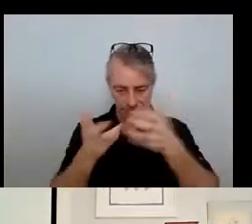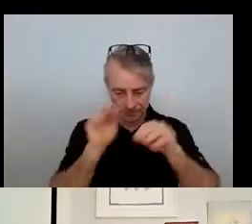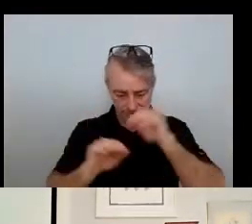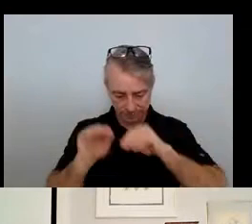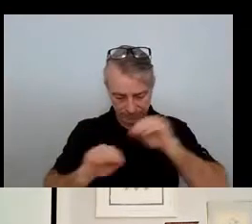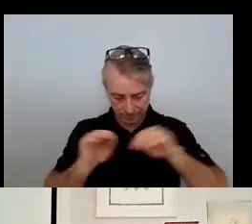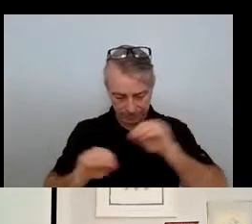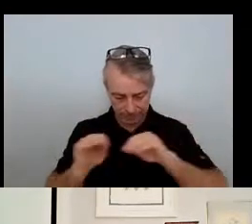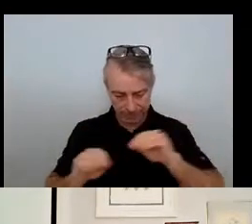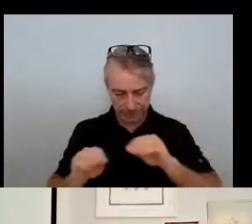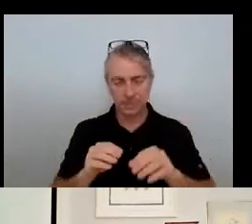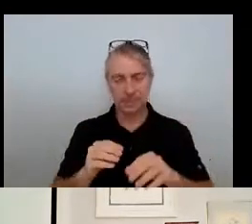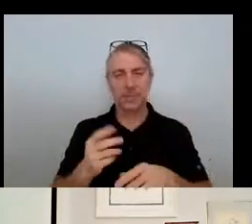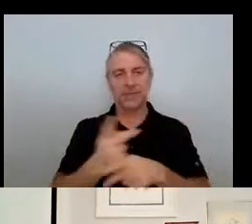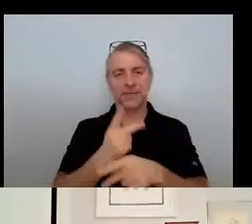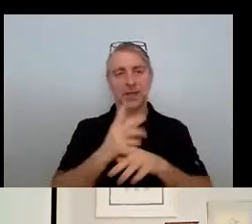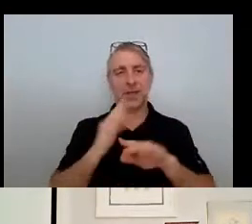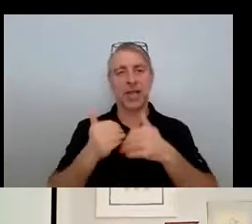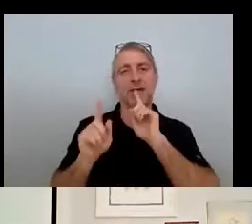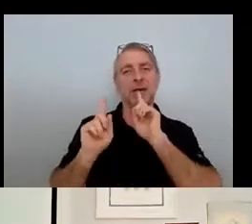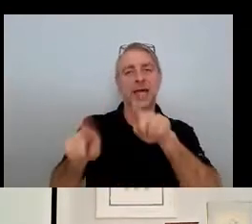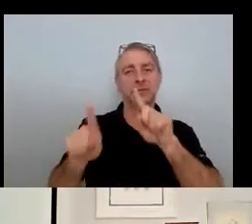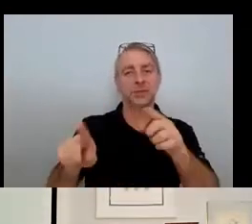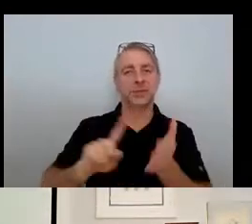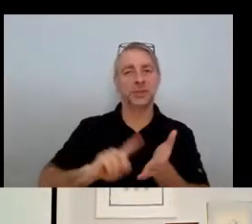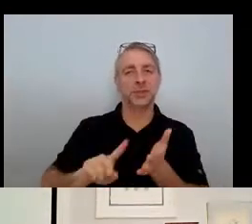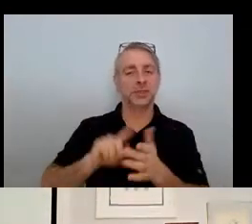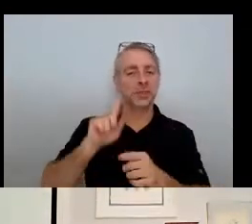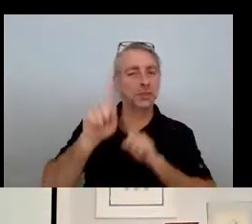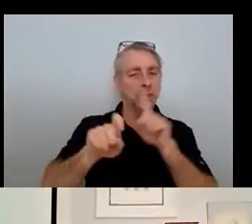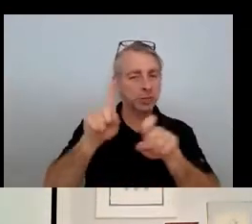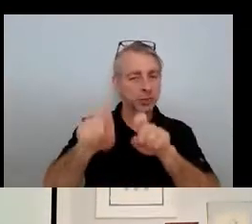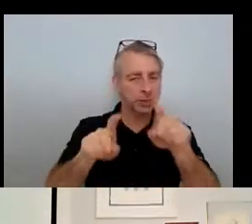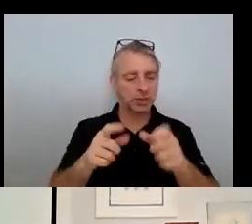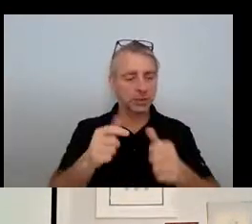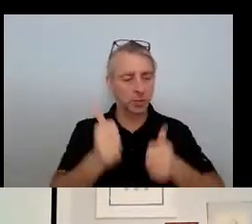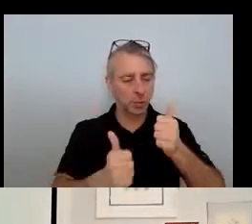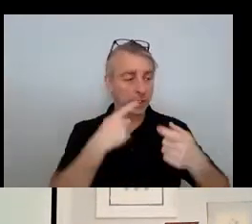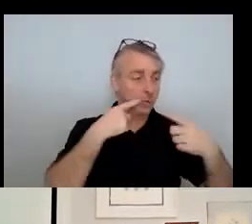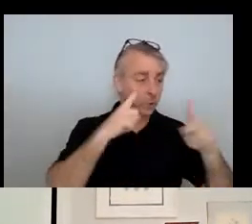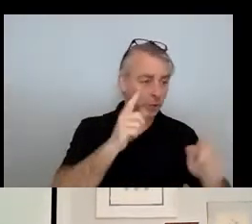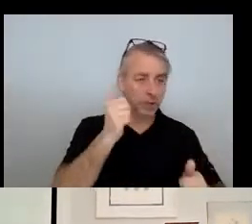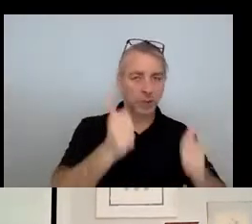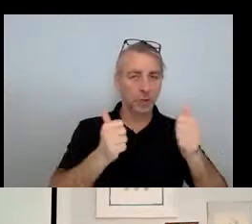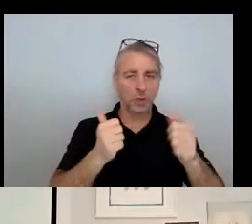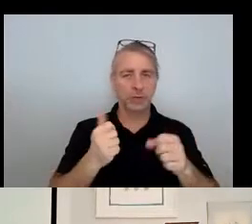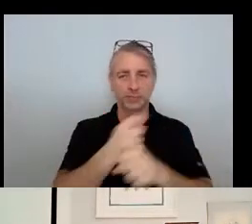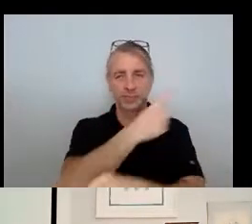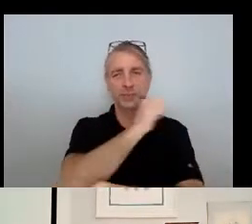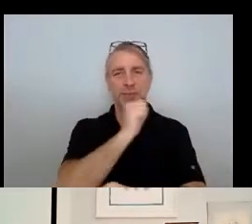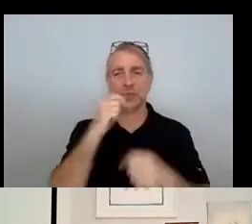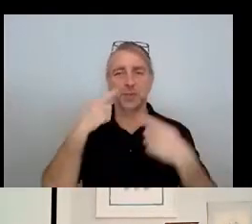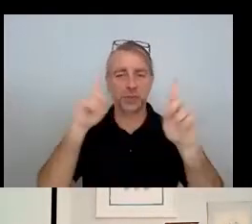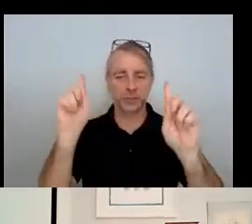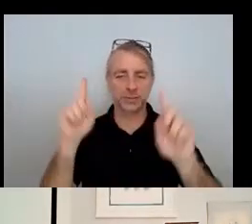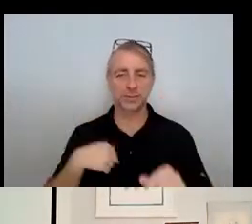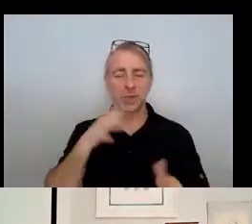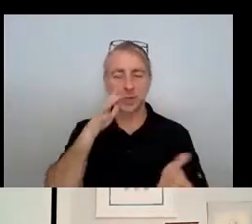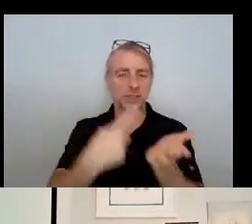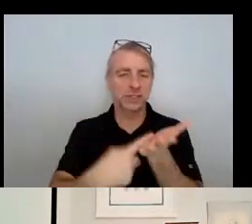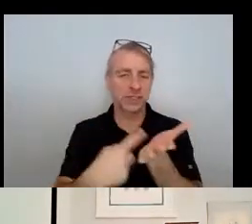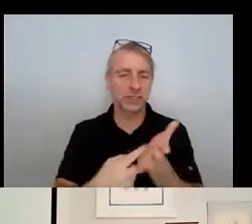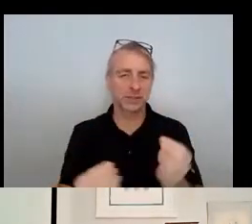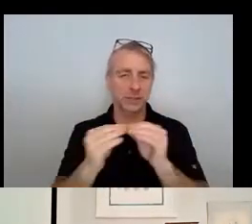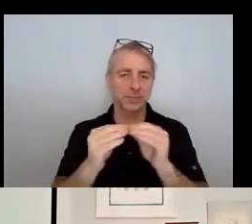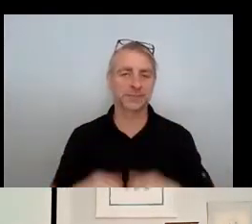works and what doesn't, and many other kinds of questions that we'll talk about in a minute. Okay. So again, the goals of a